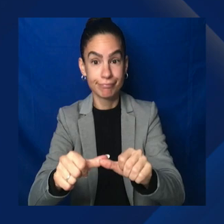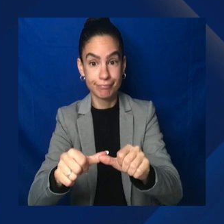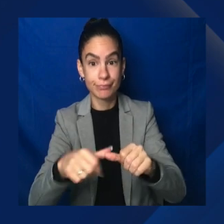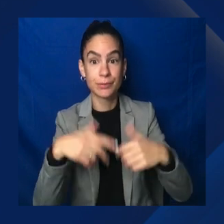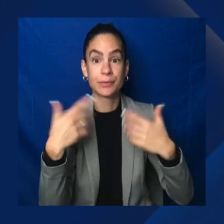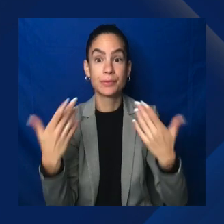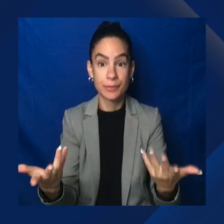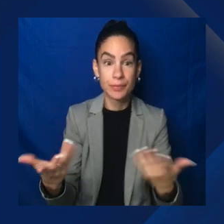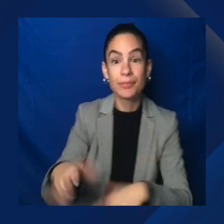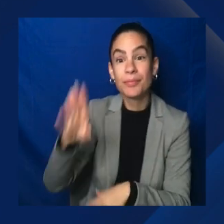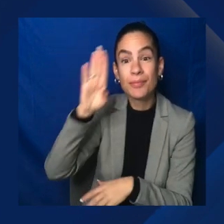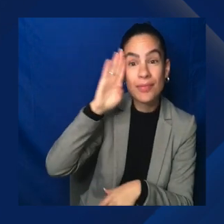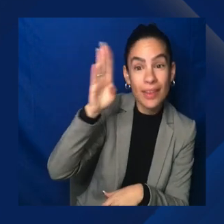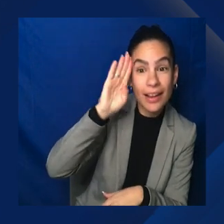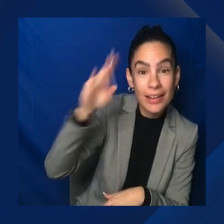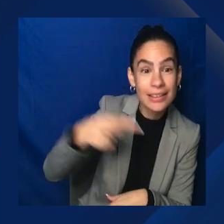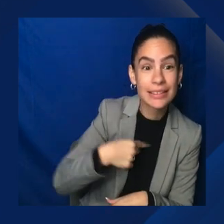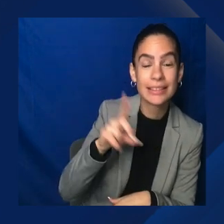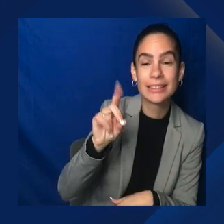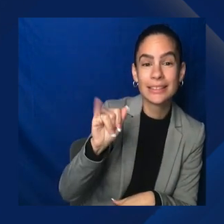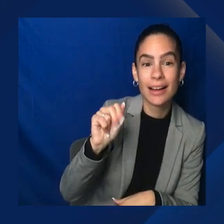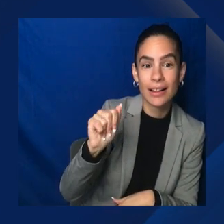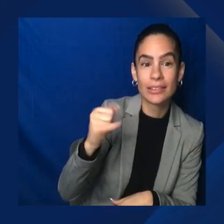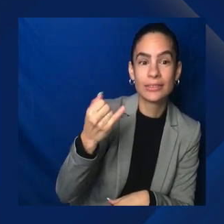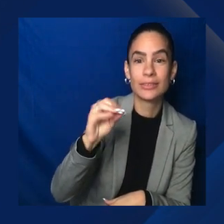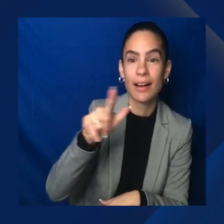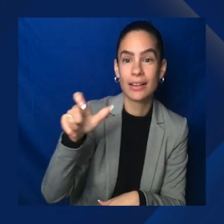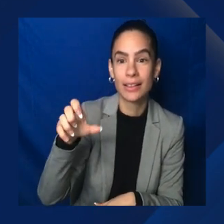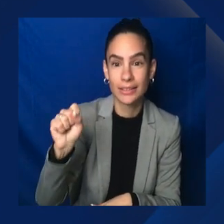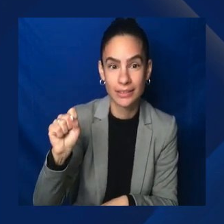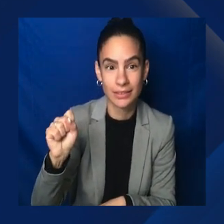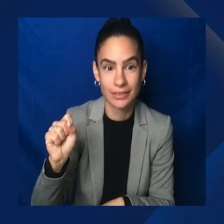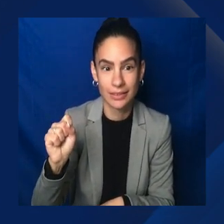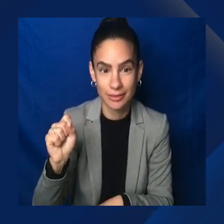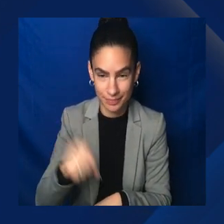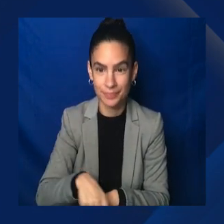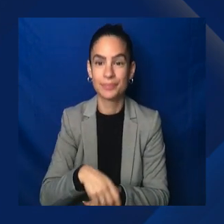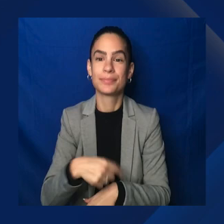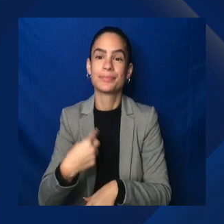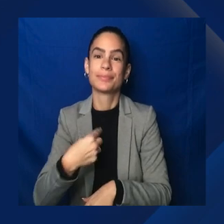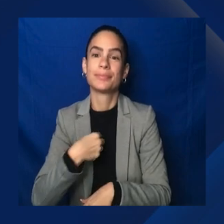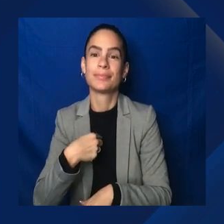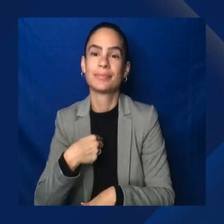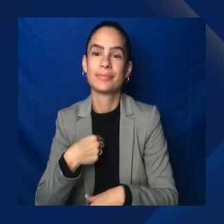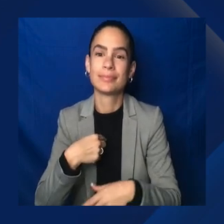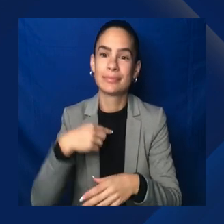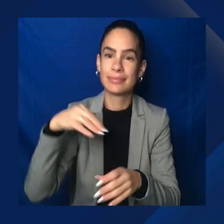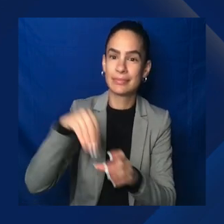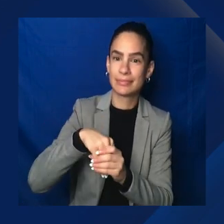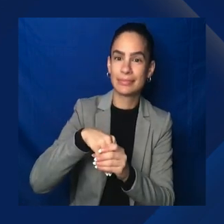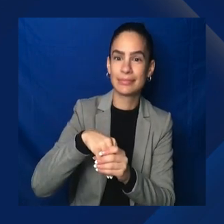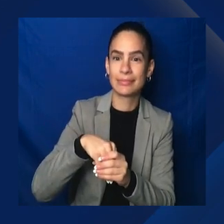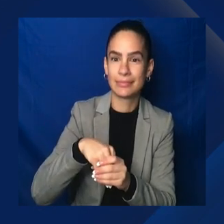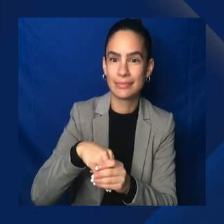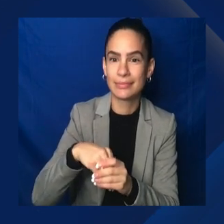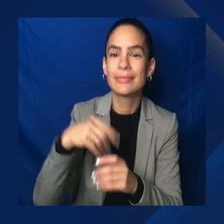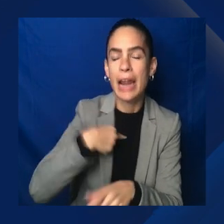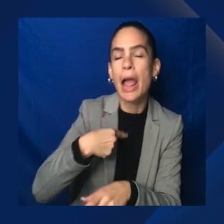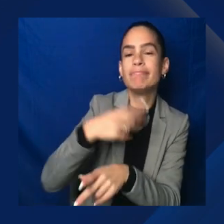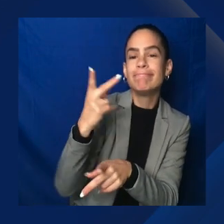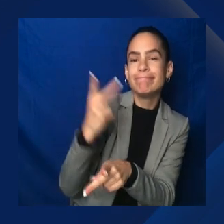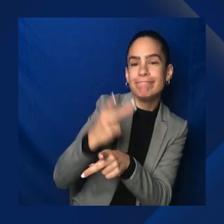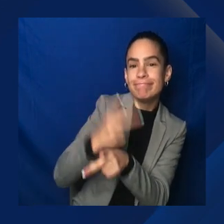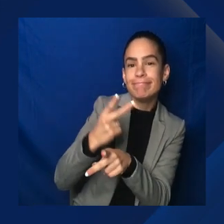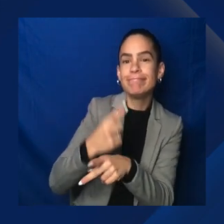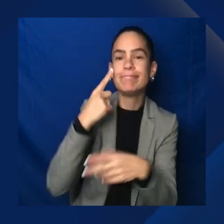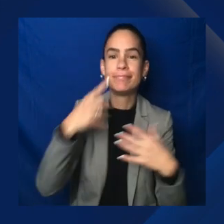and healthcare researcher serving in Southern Arizona. I want to take a second to remind us that the majority of childbearing people are